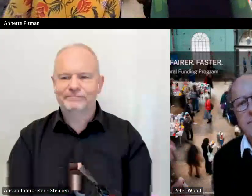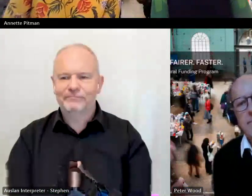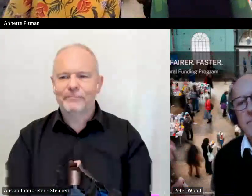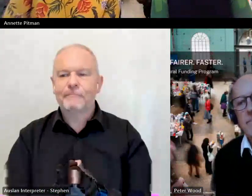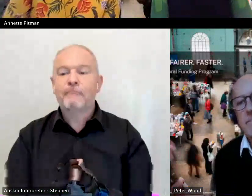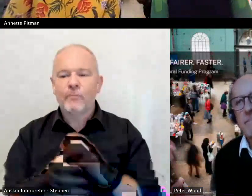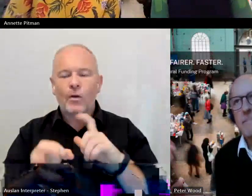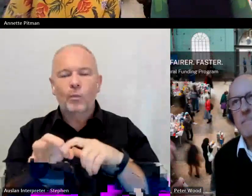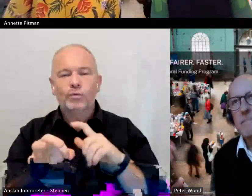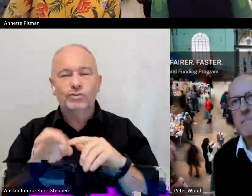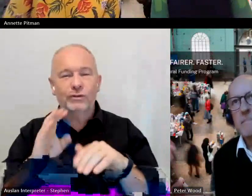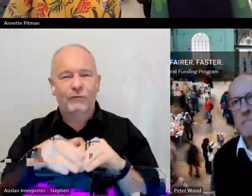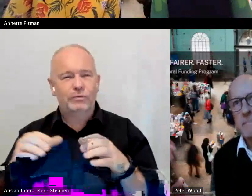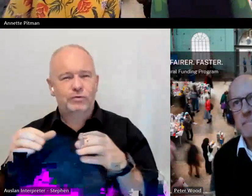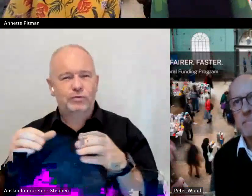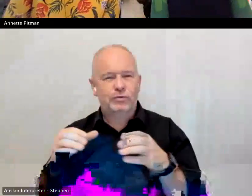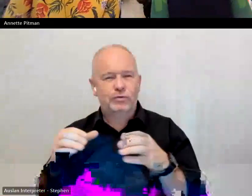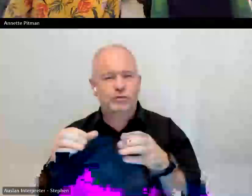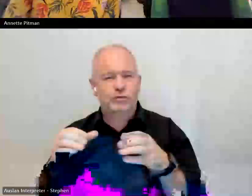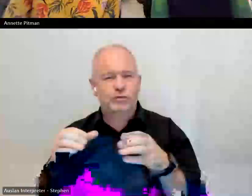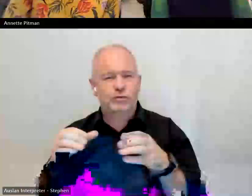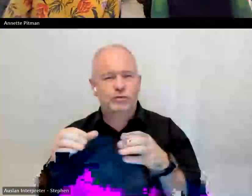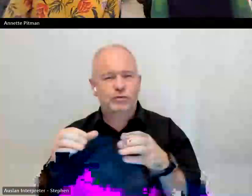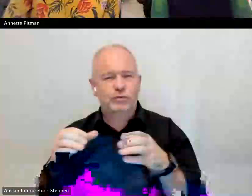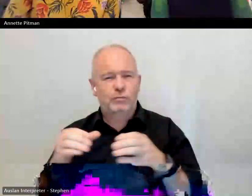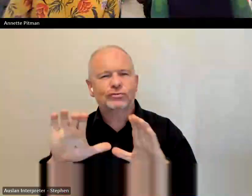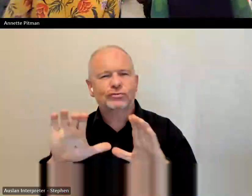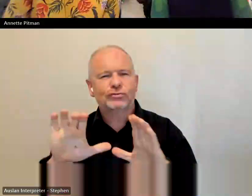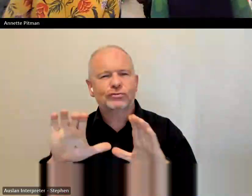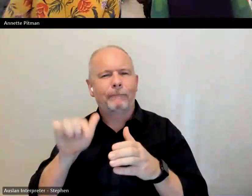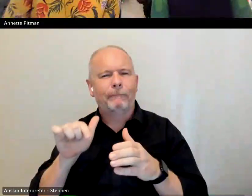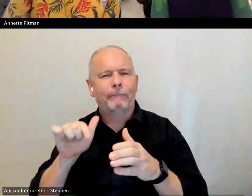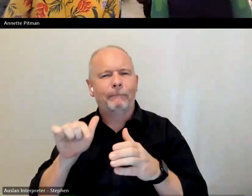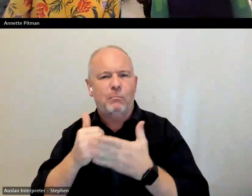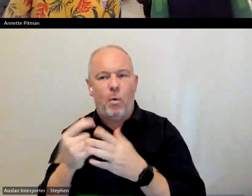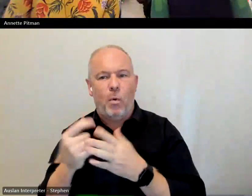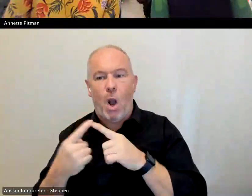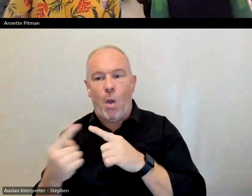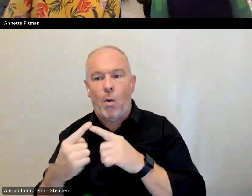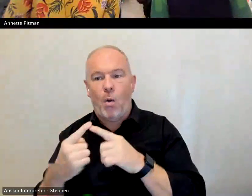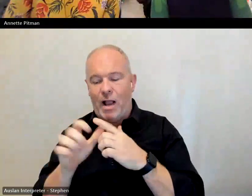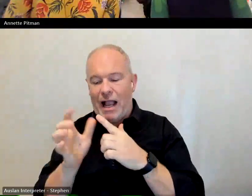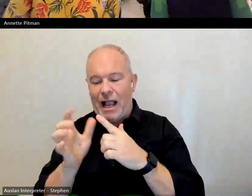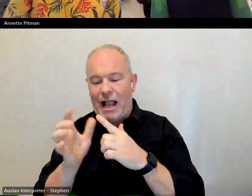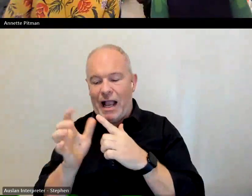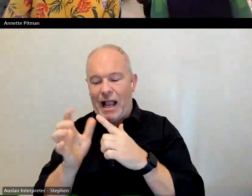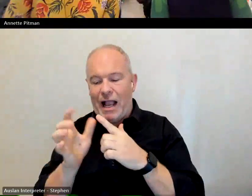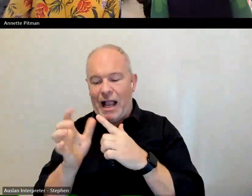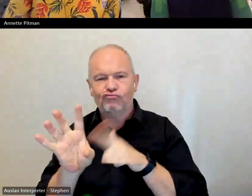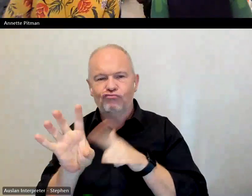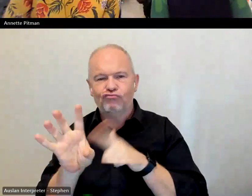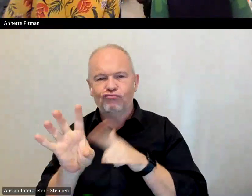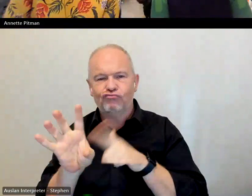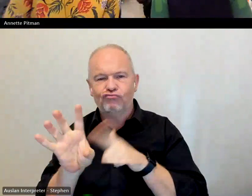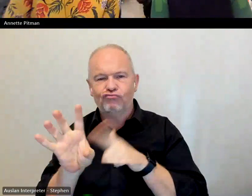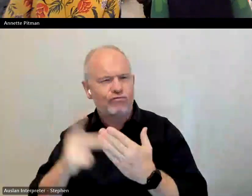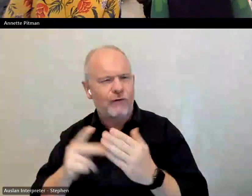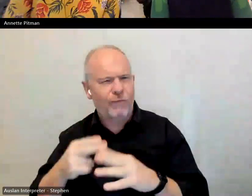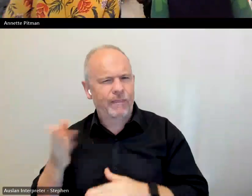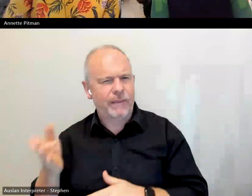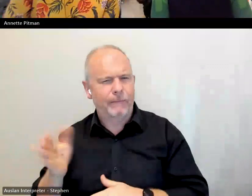Question from a small regional arts group that supports the local gallery. What program applies to them